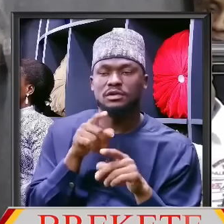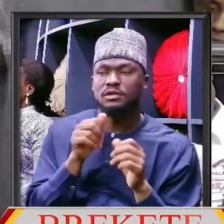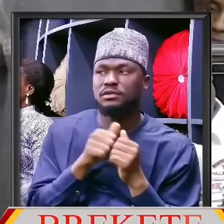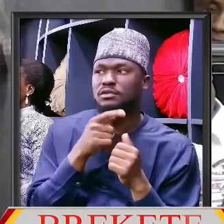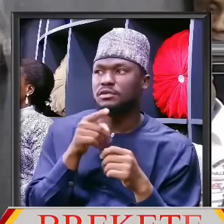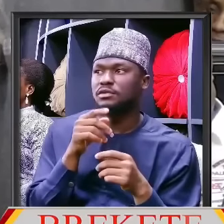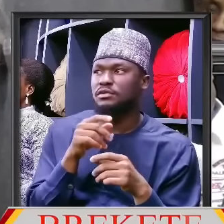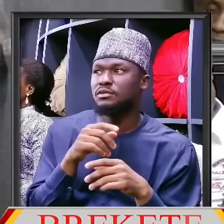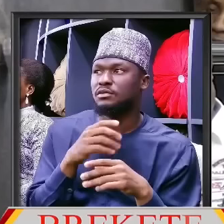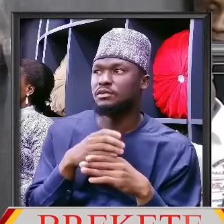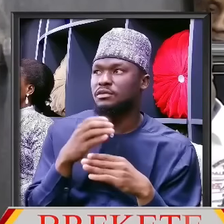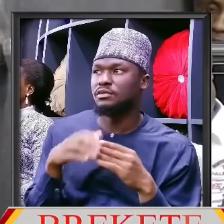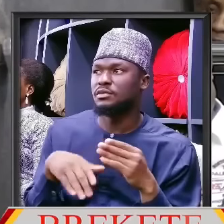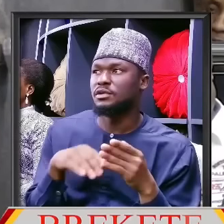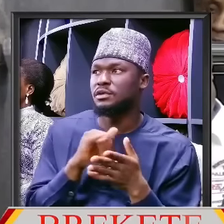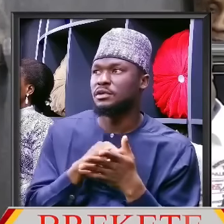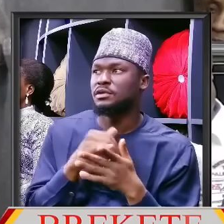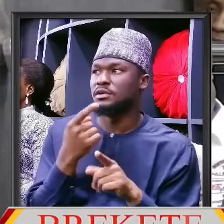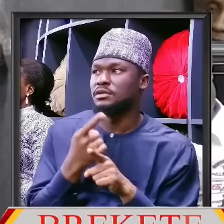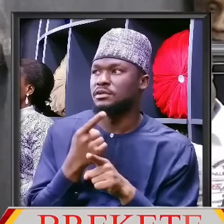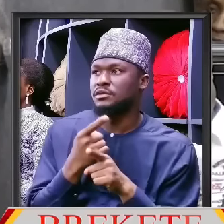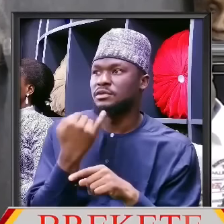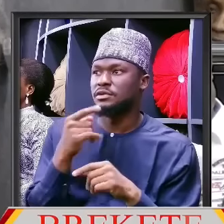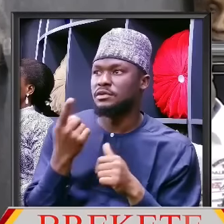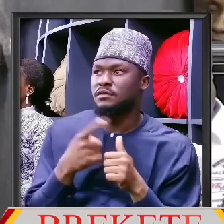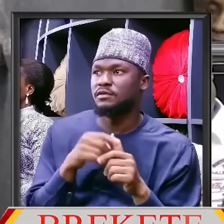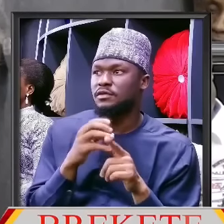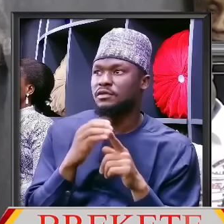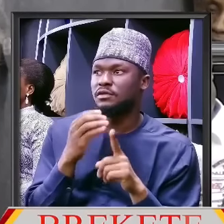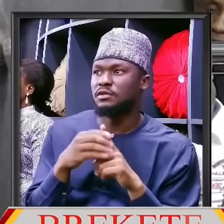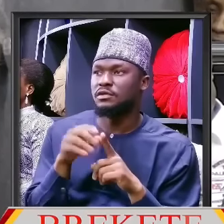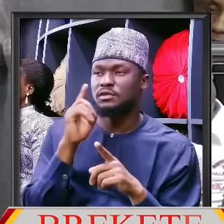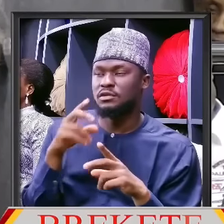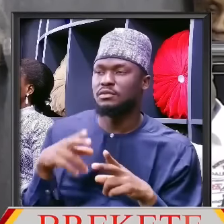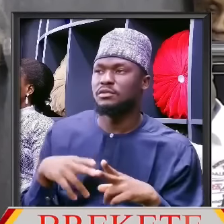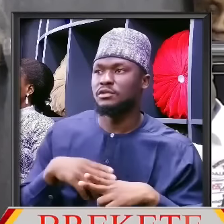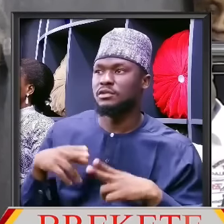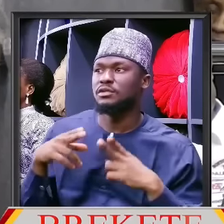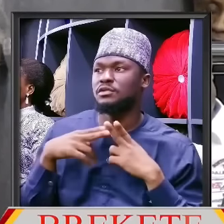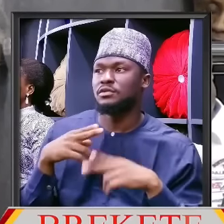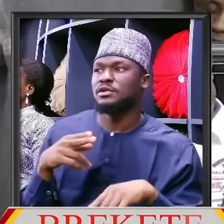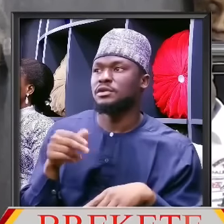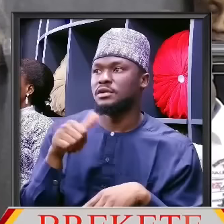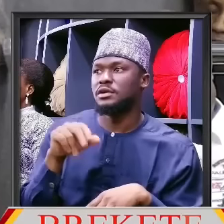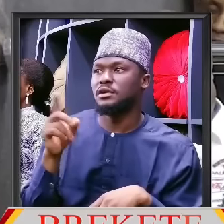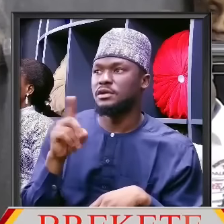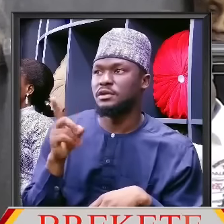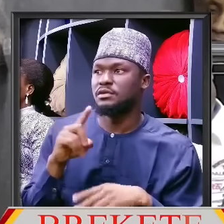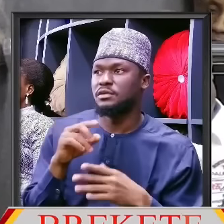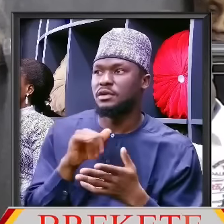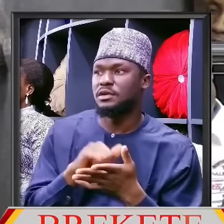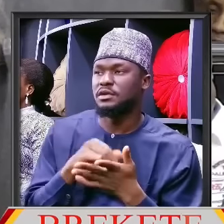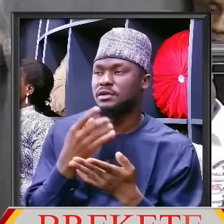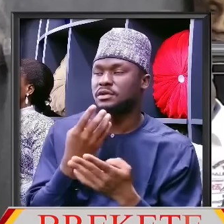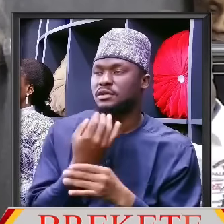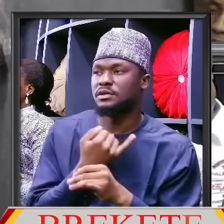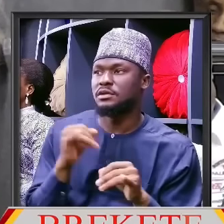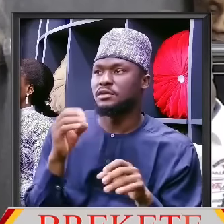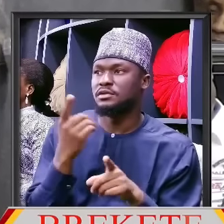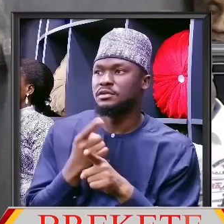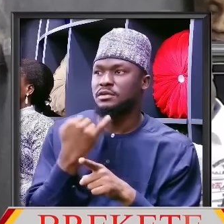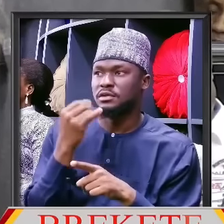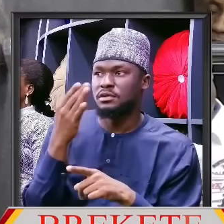as well. Let's show in Katakam, say justice not the first condition of humanity. Anywhere where injustice stay, you know